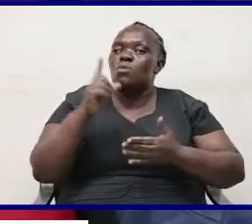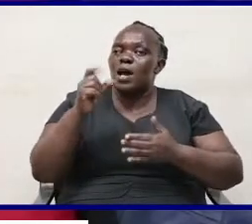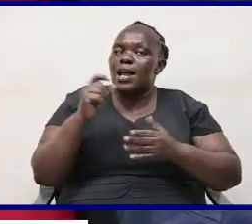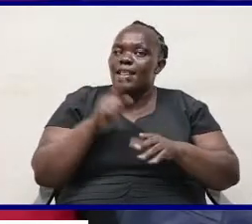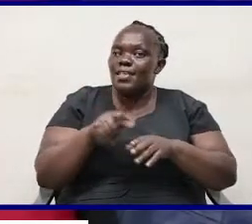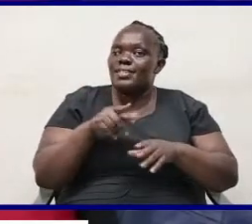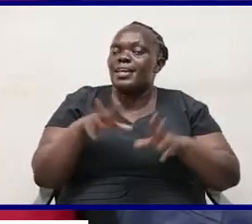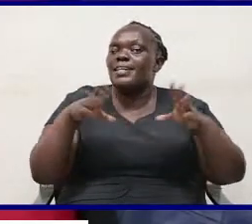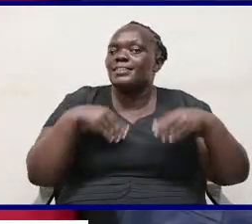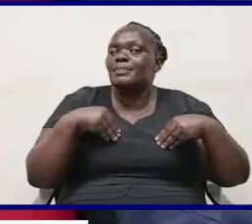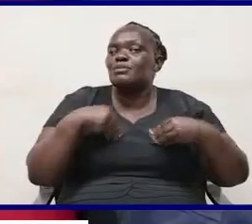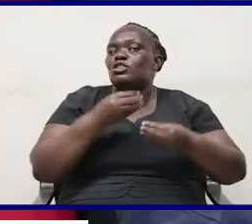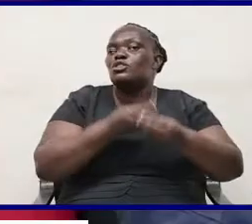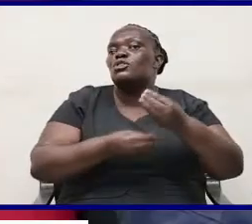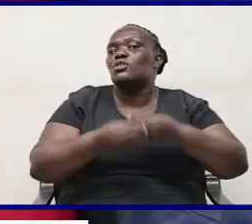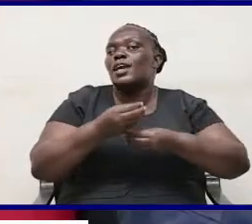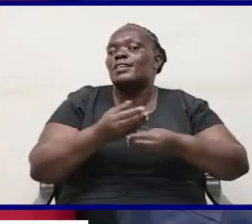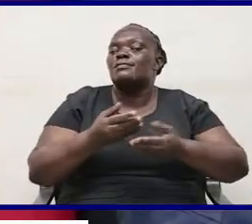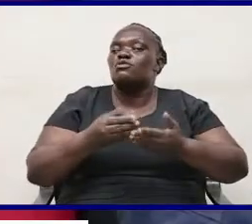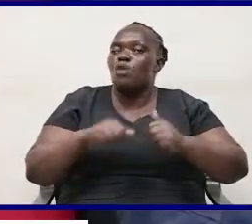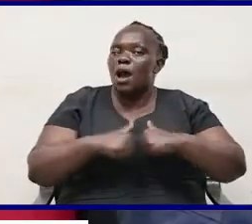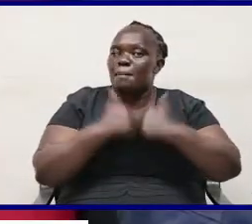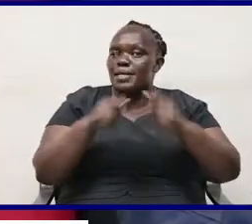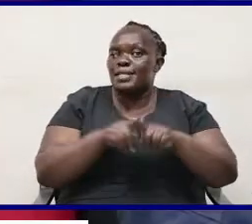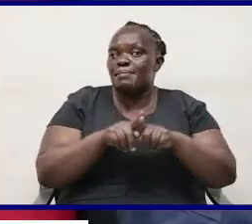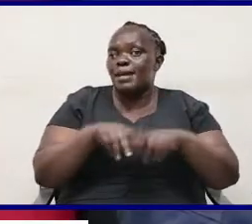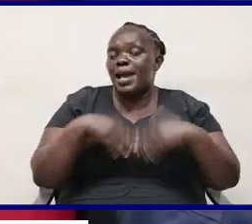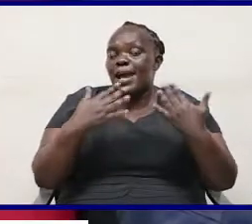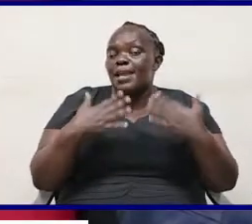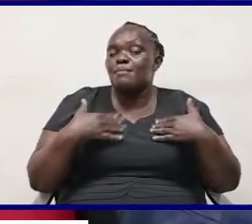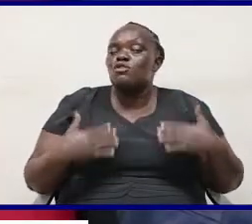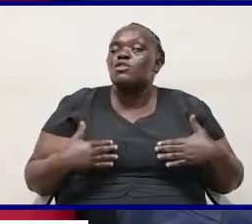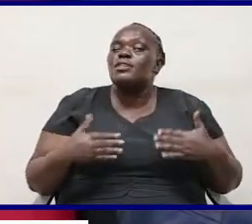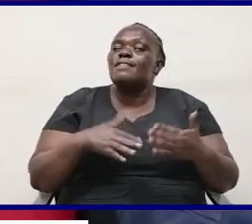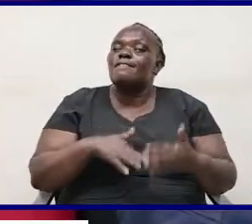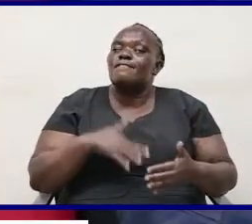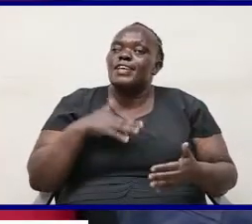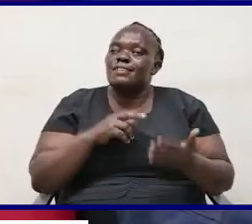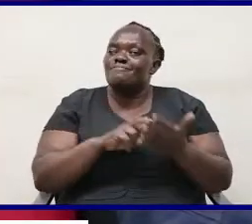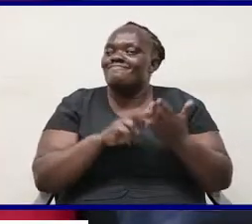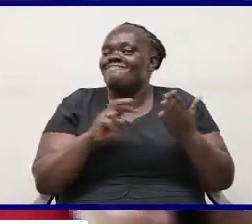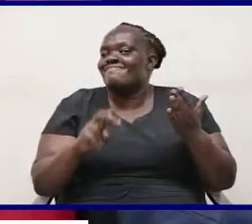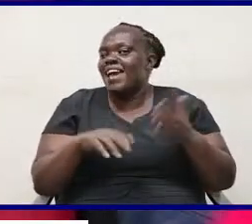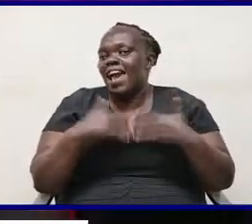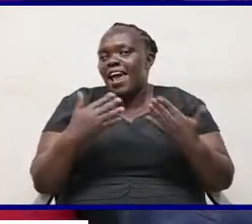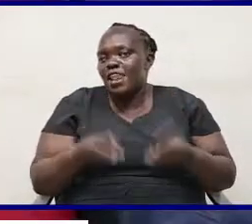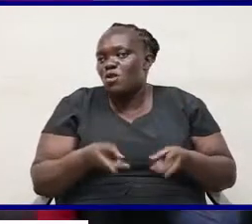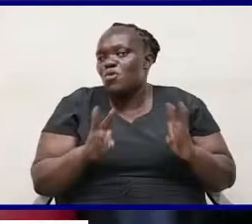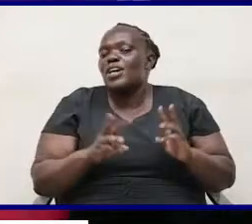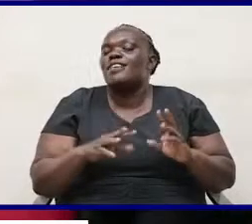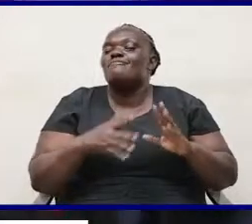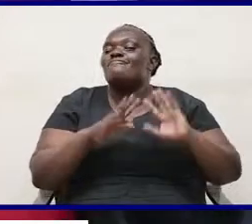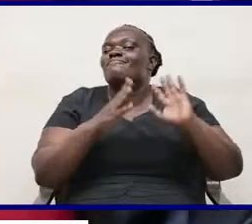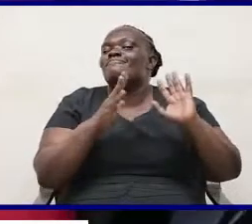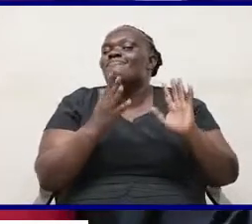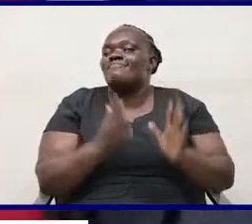that allows trade to happen seamlessly without anybody feeling disadvantaged in any way.